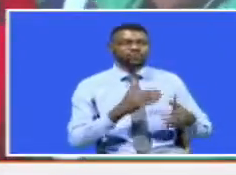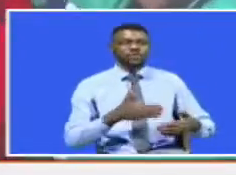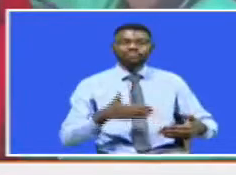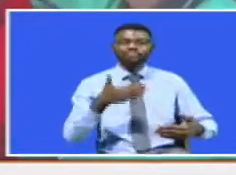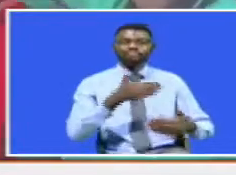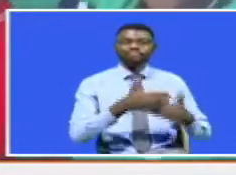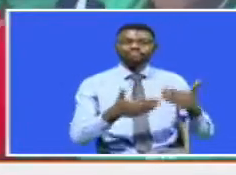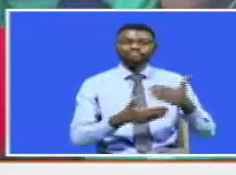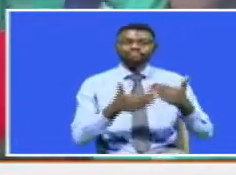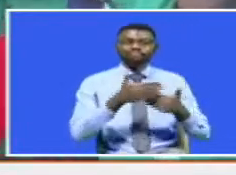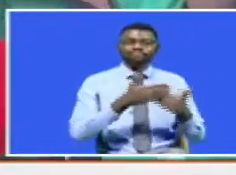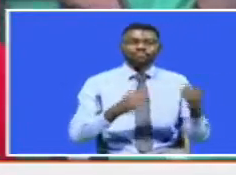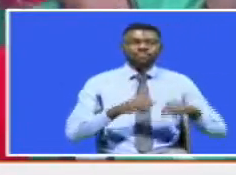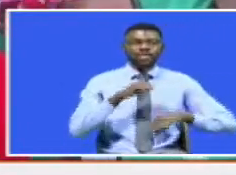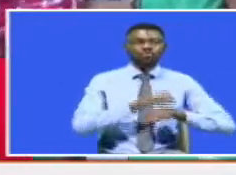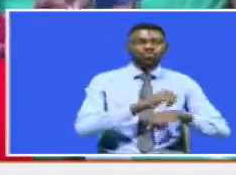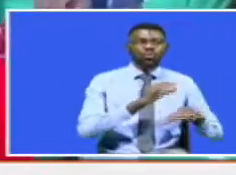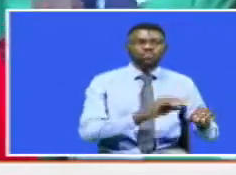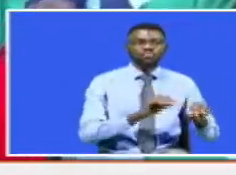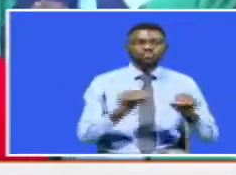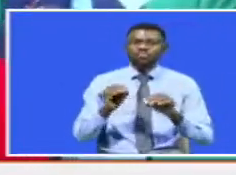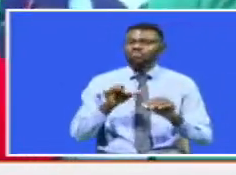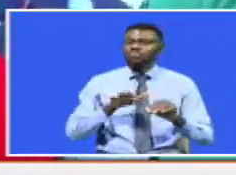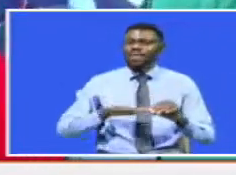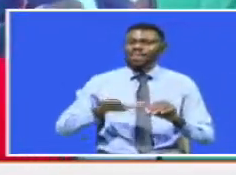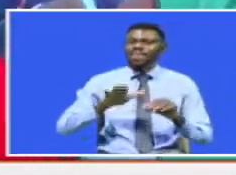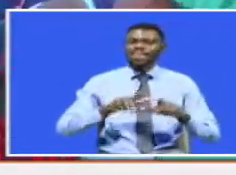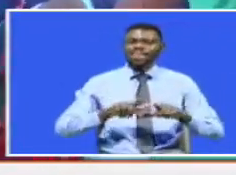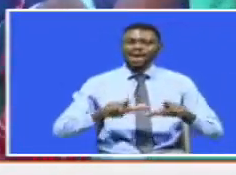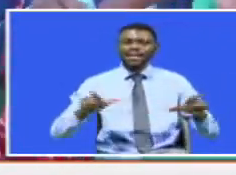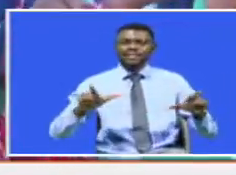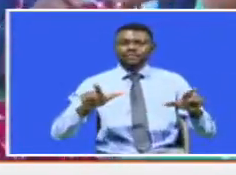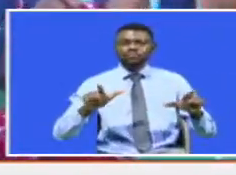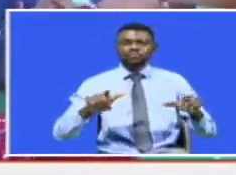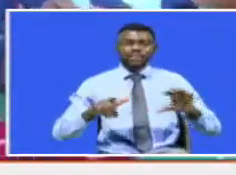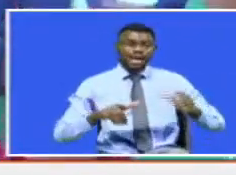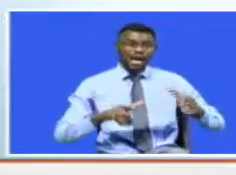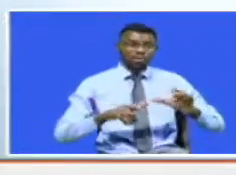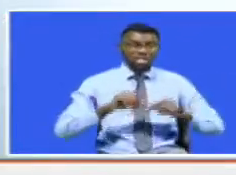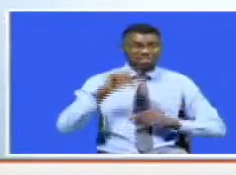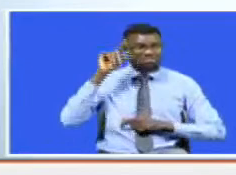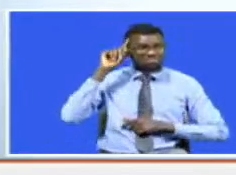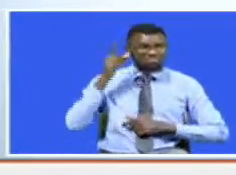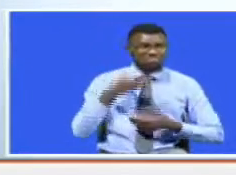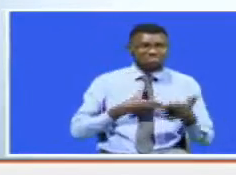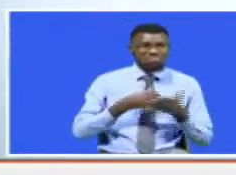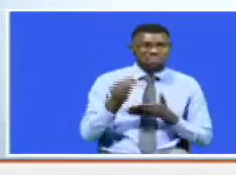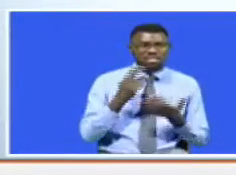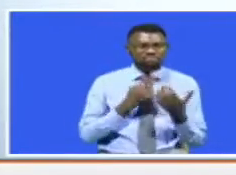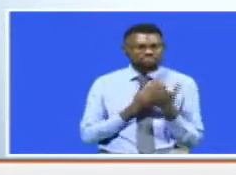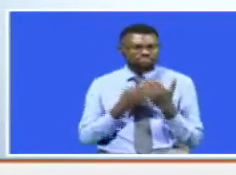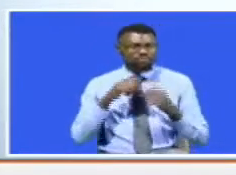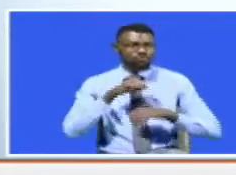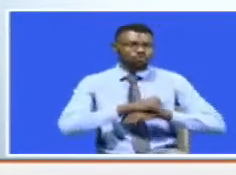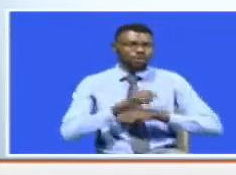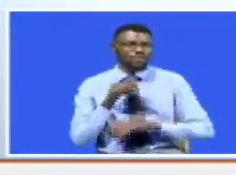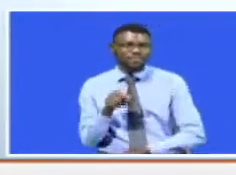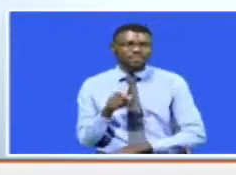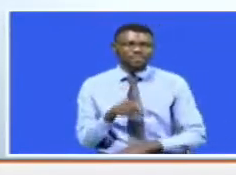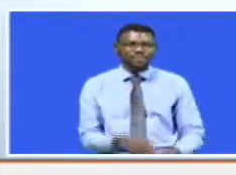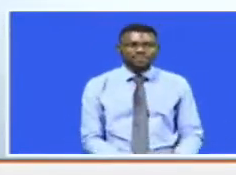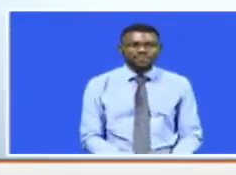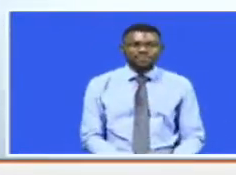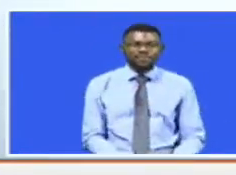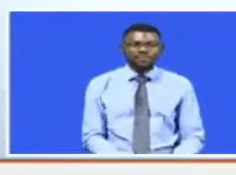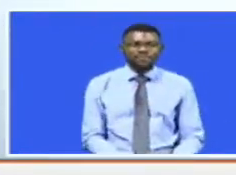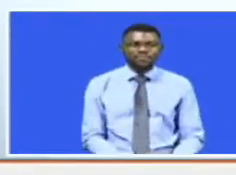and relocated the school to a high ground land purchased by the county government in partnership with the school management.